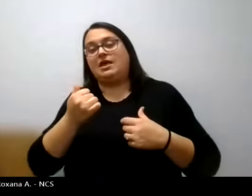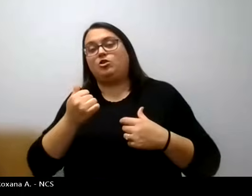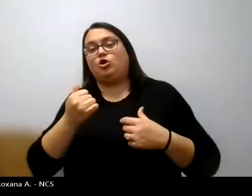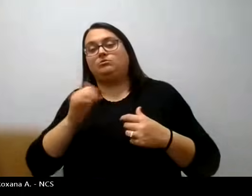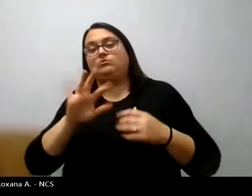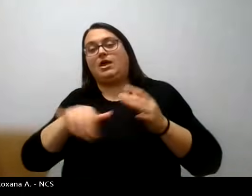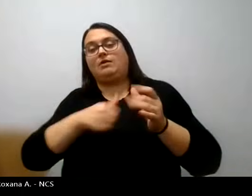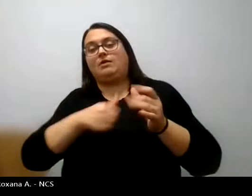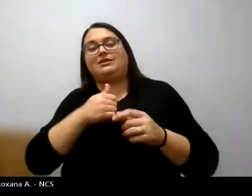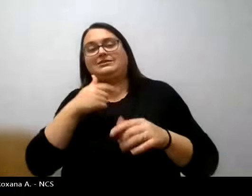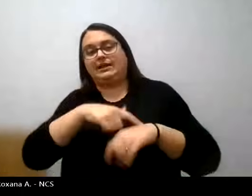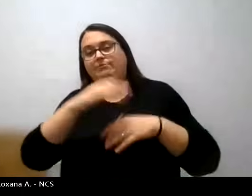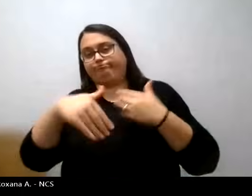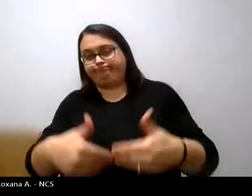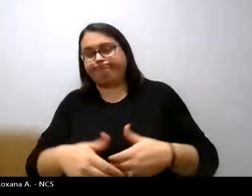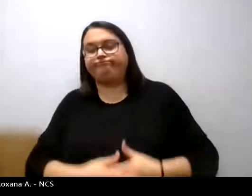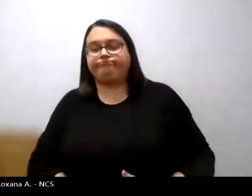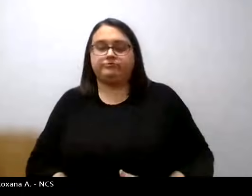progresses.